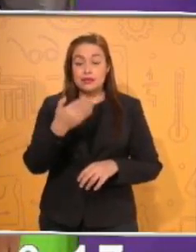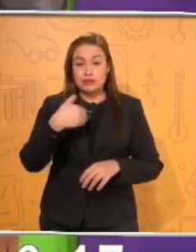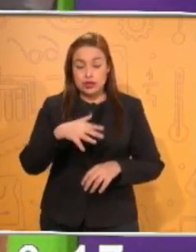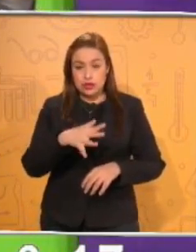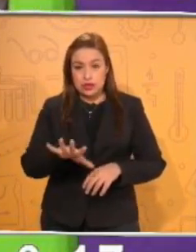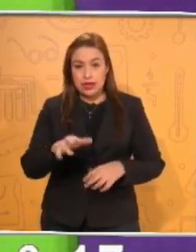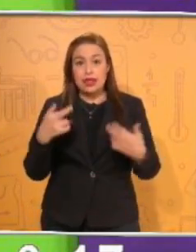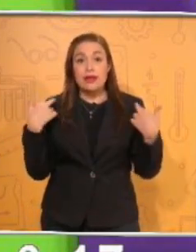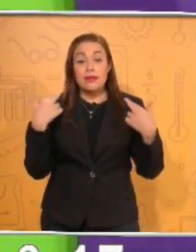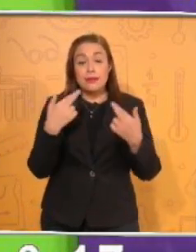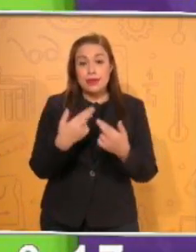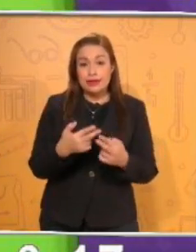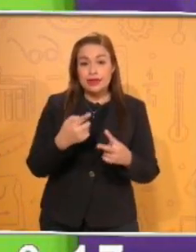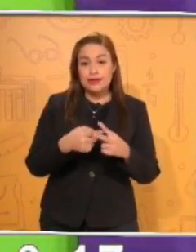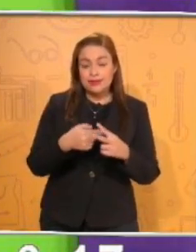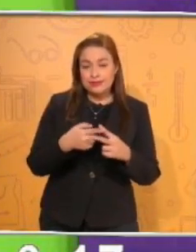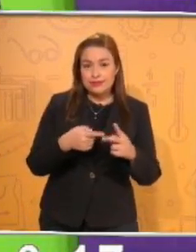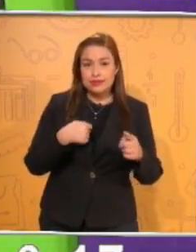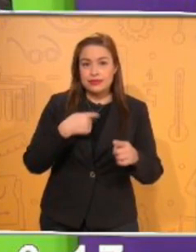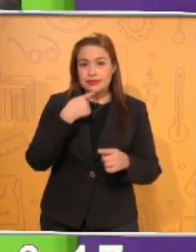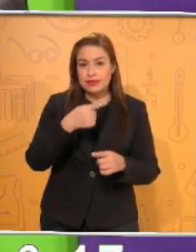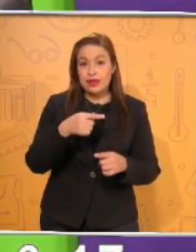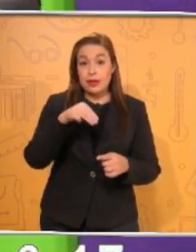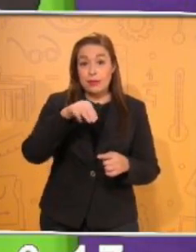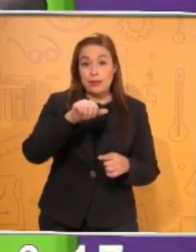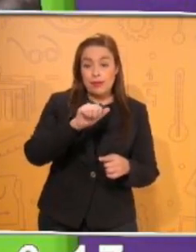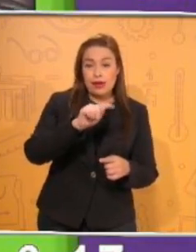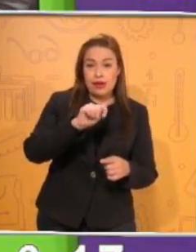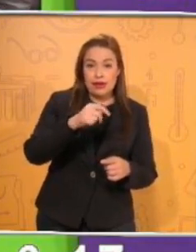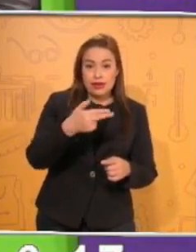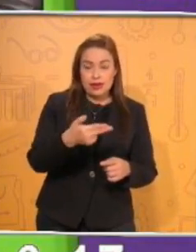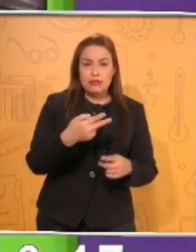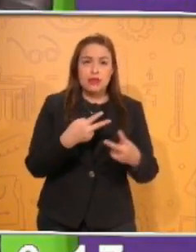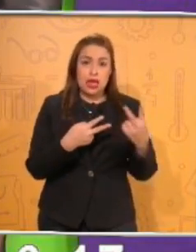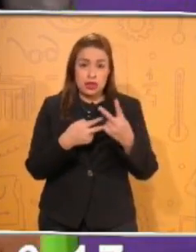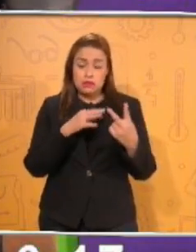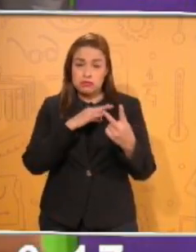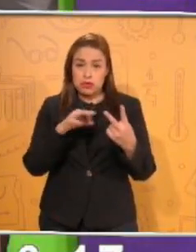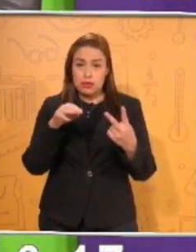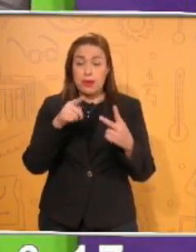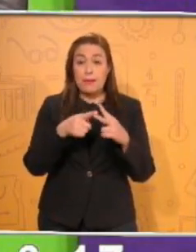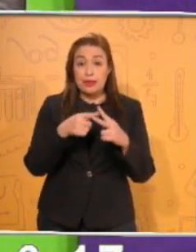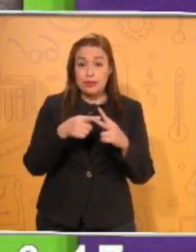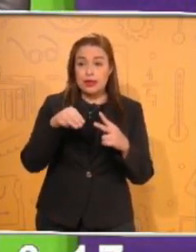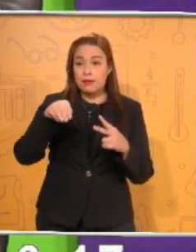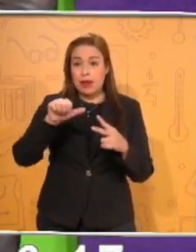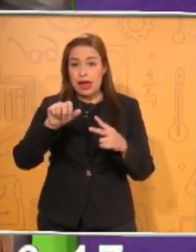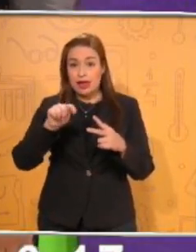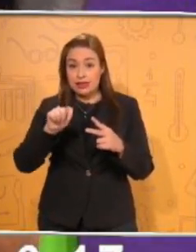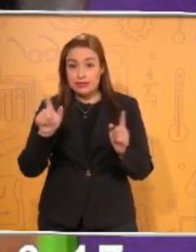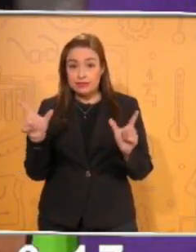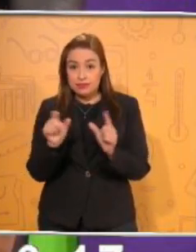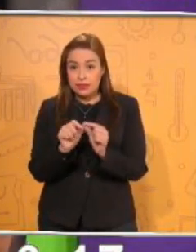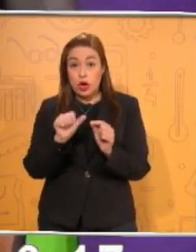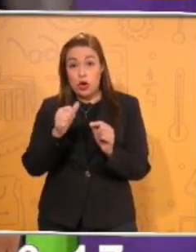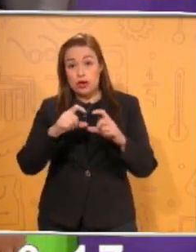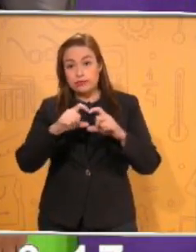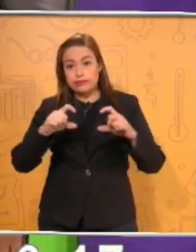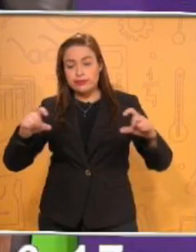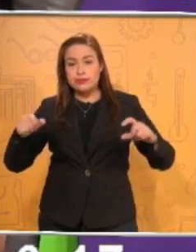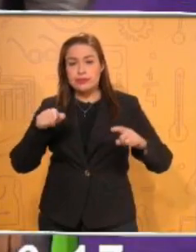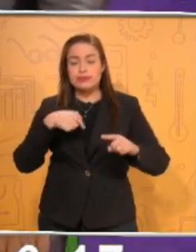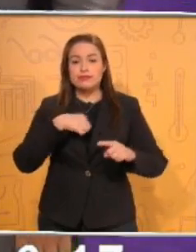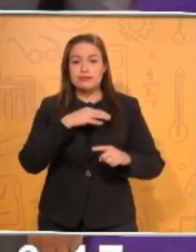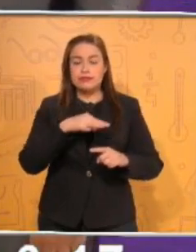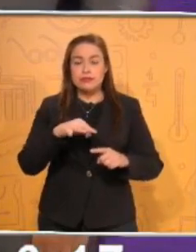teacher, mathematics or math, it's correct. Both options are correct. Math teacher